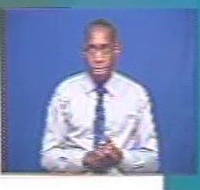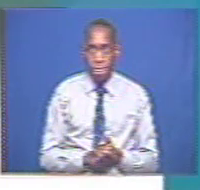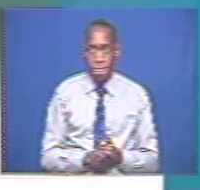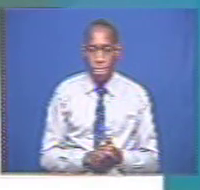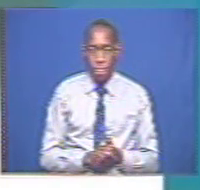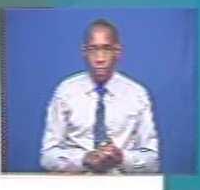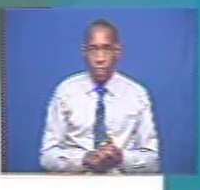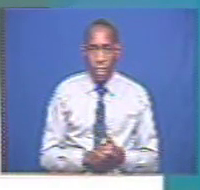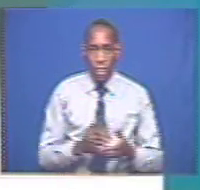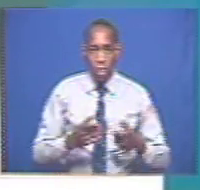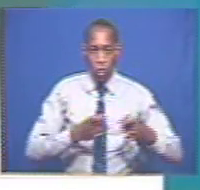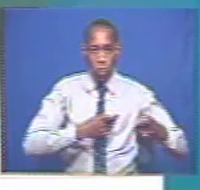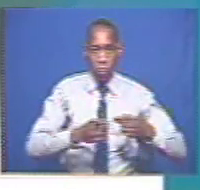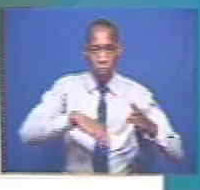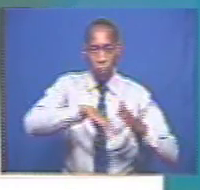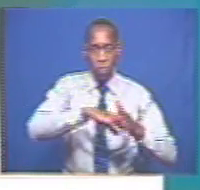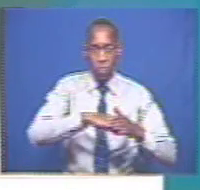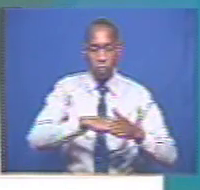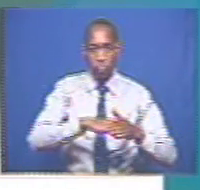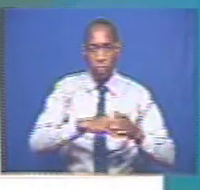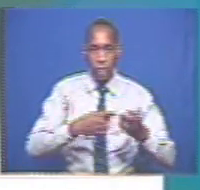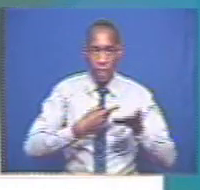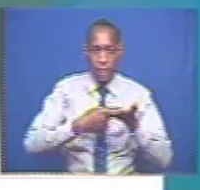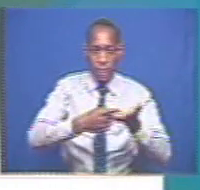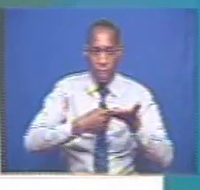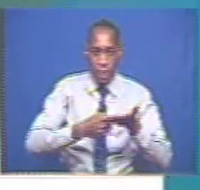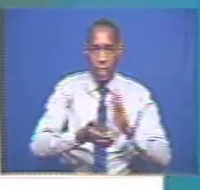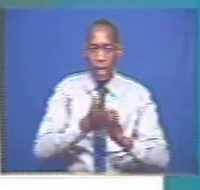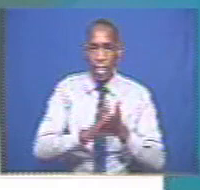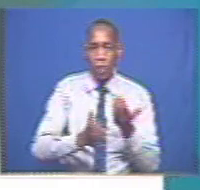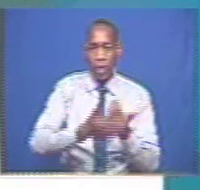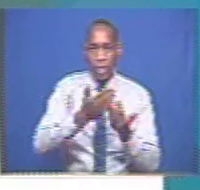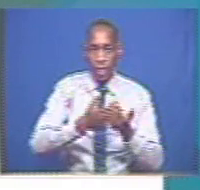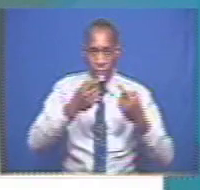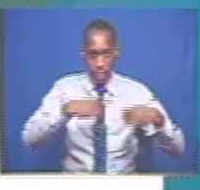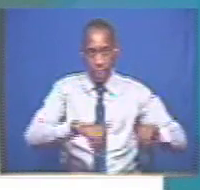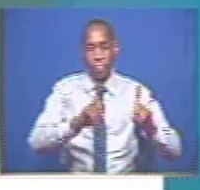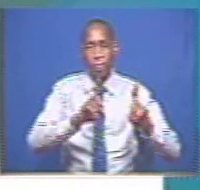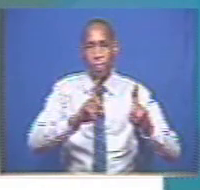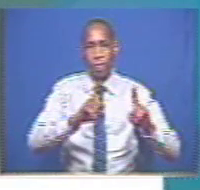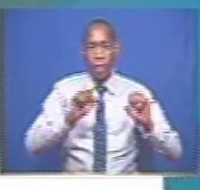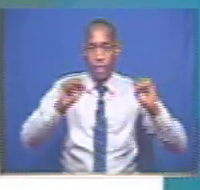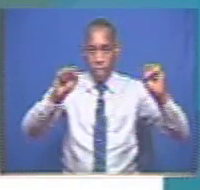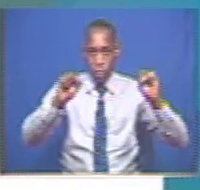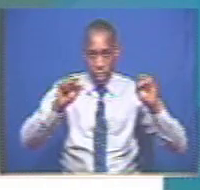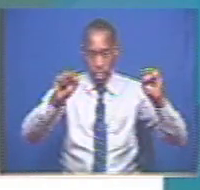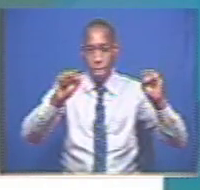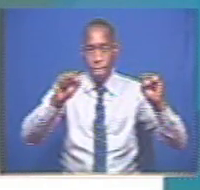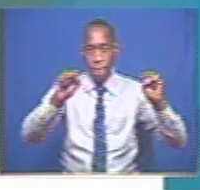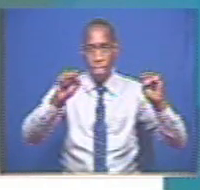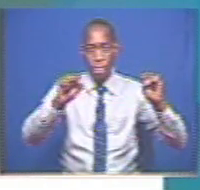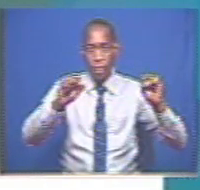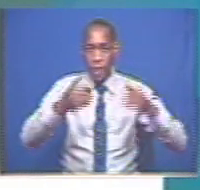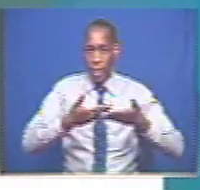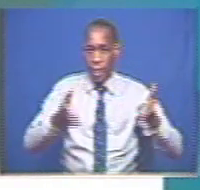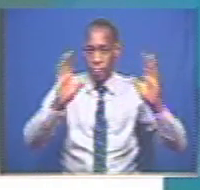a football game this big and talk about it and not care about you, the fan. Everywhere in